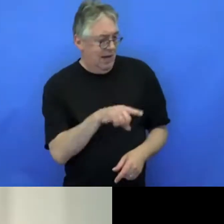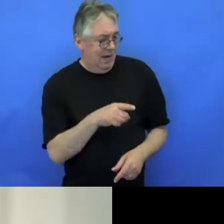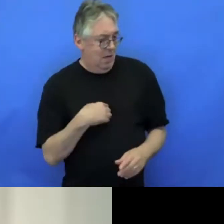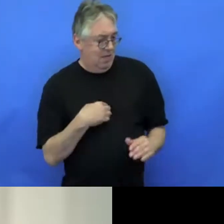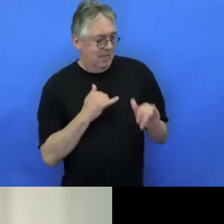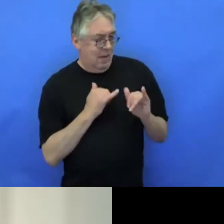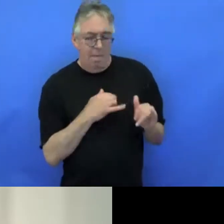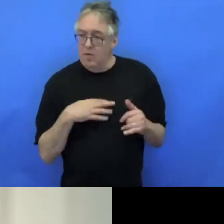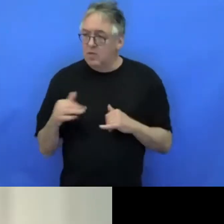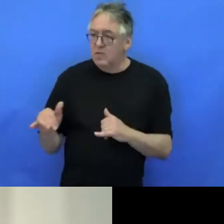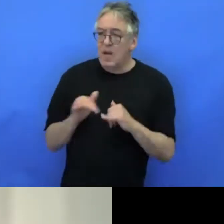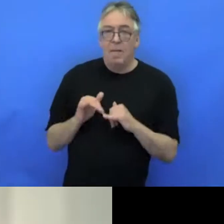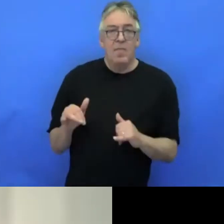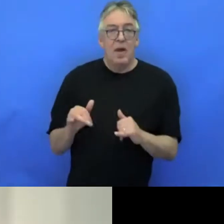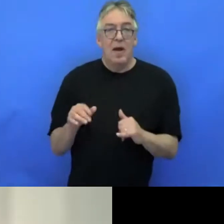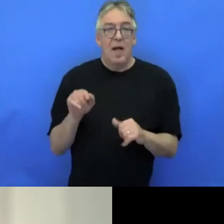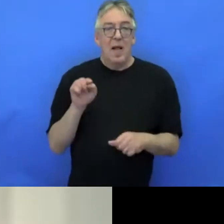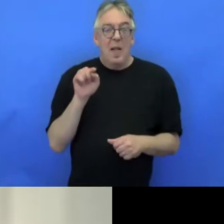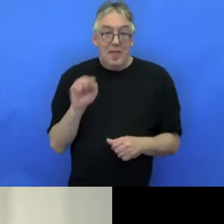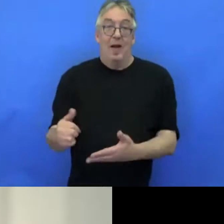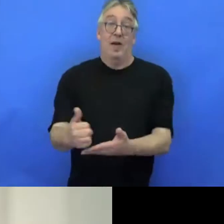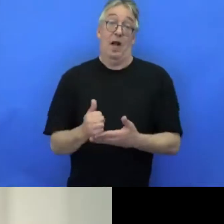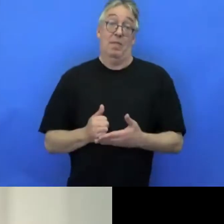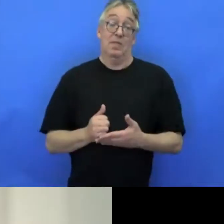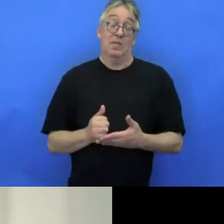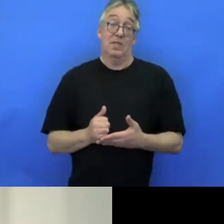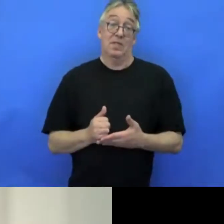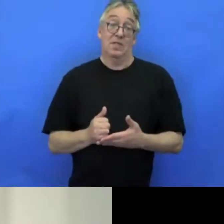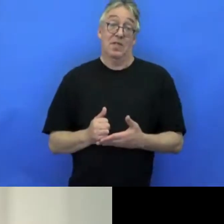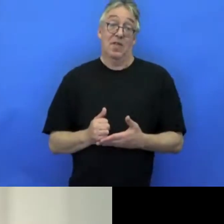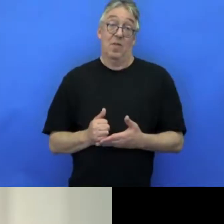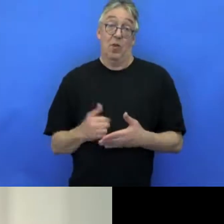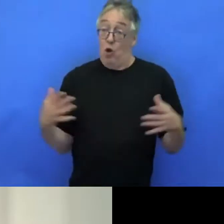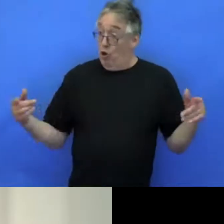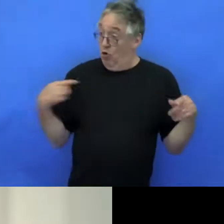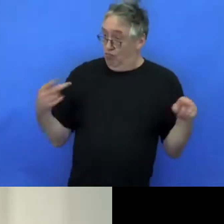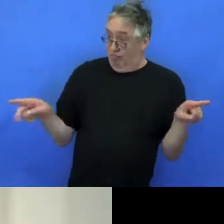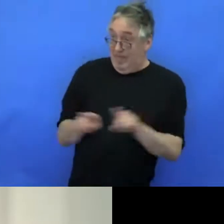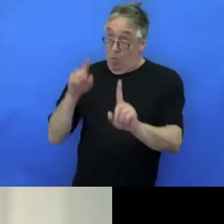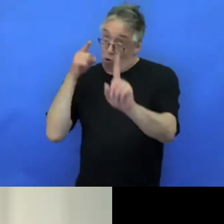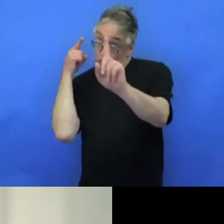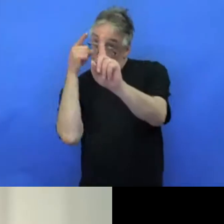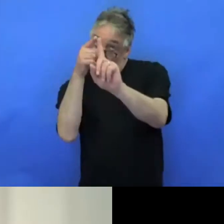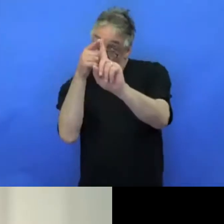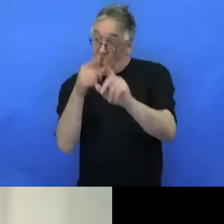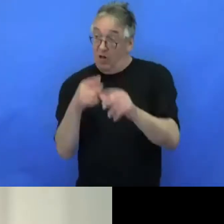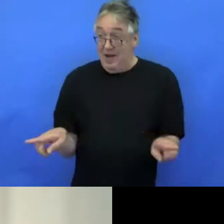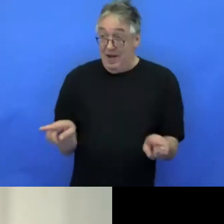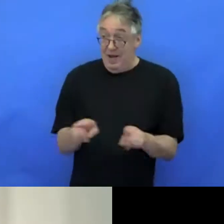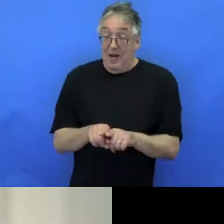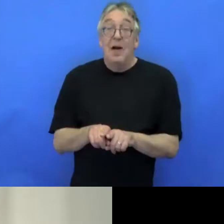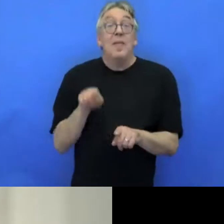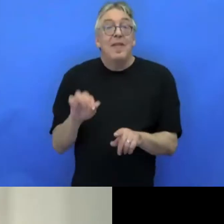develop common goals and common perspectives that you can really ensure a lasting peace. That peace can't